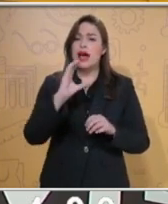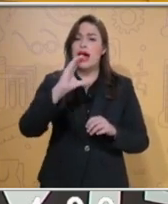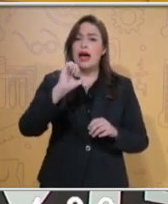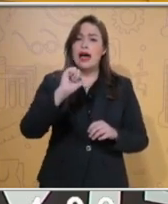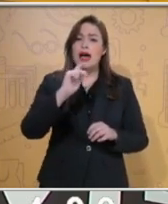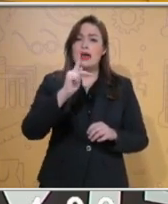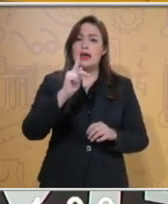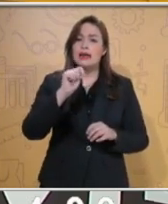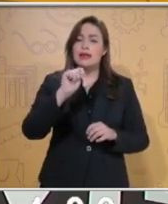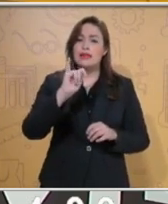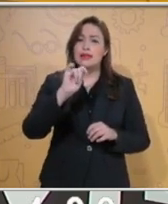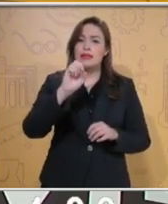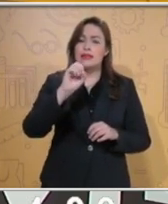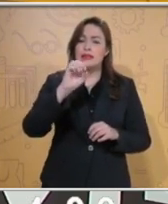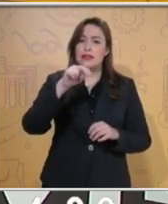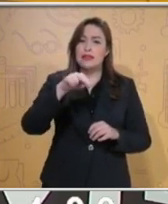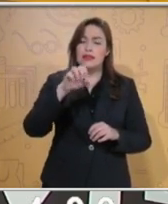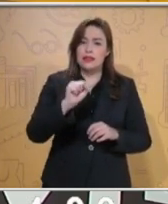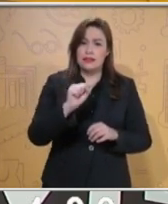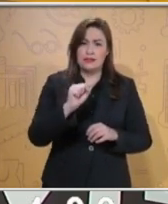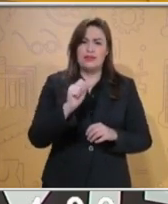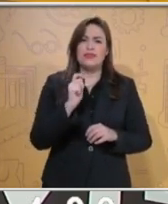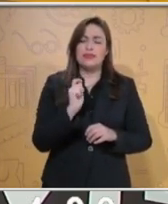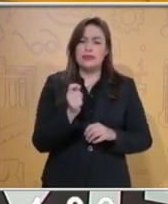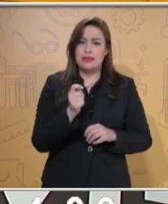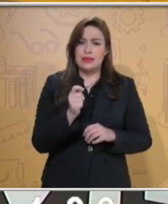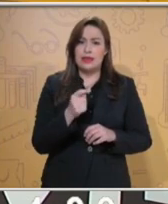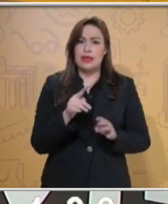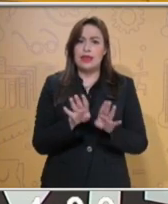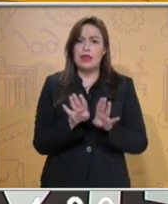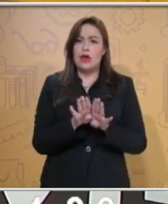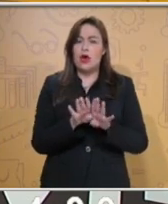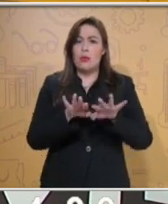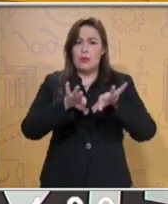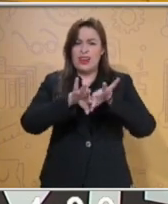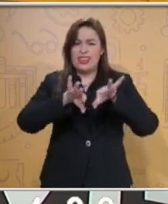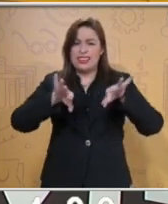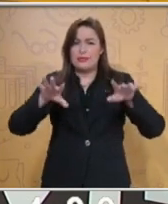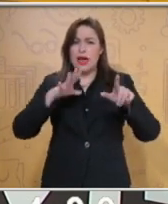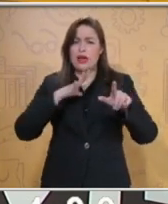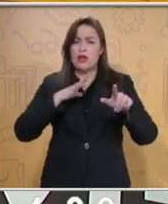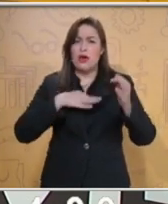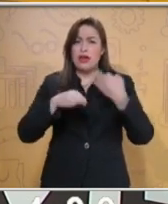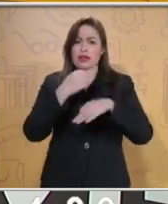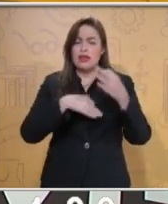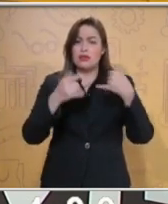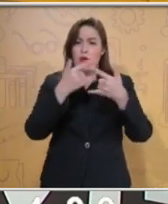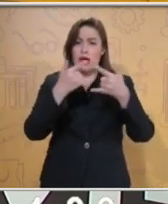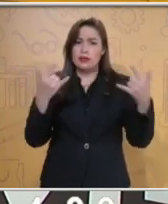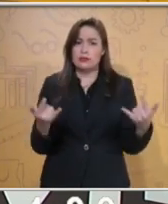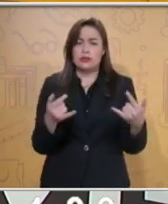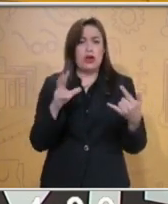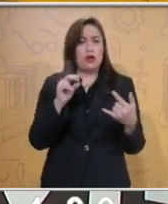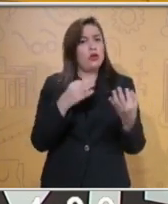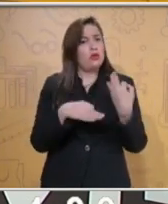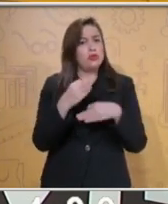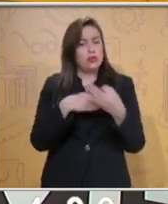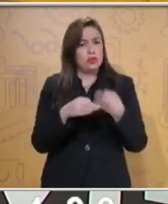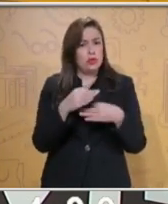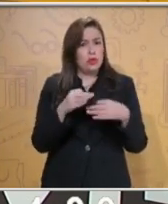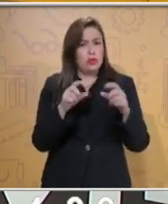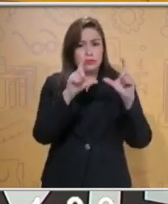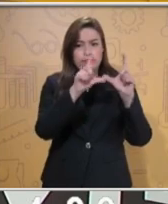captions are spaces where the narrator tells the story. But pay attention to this, not all the panels